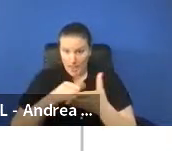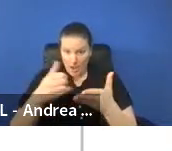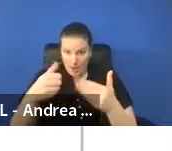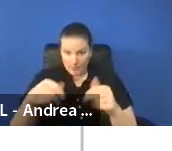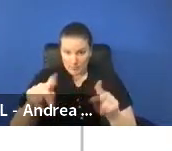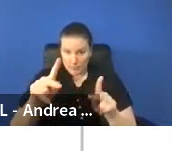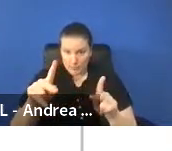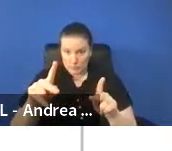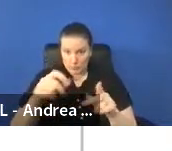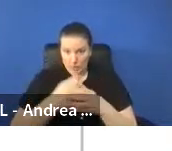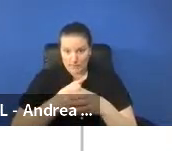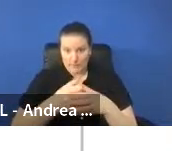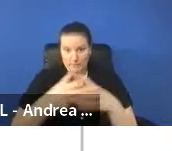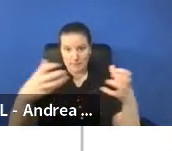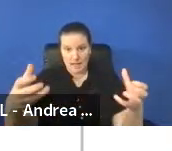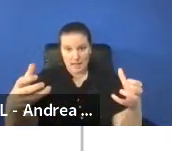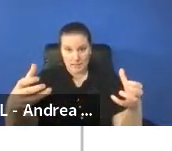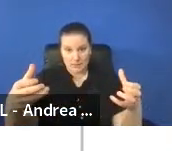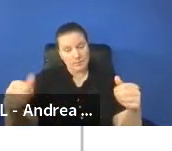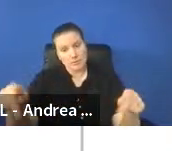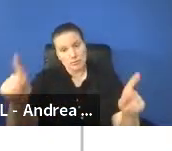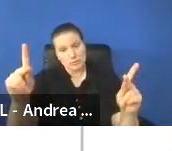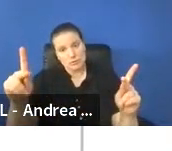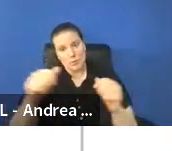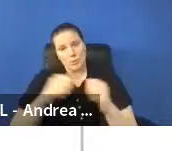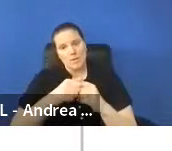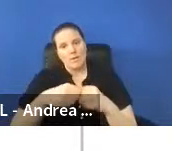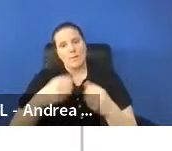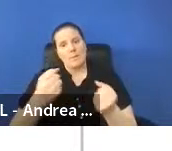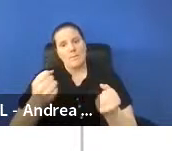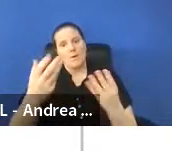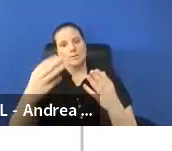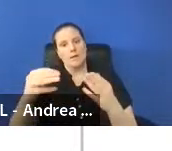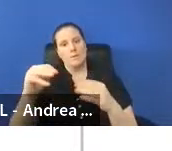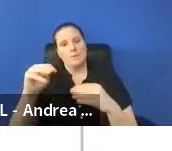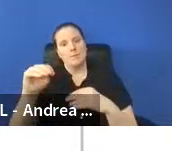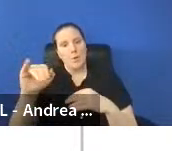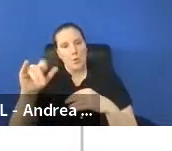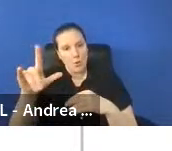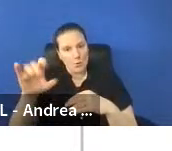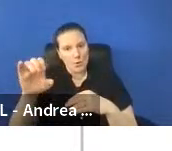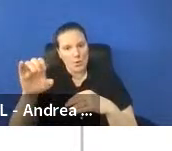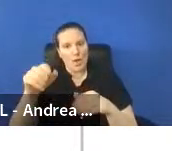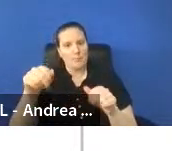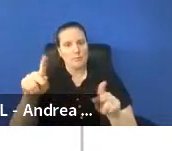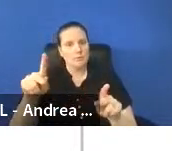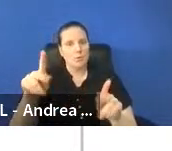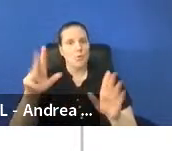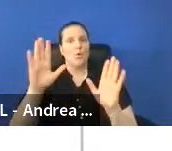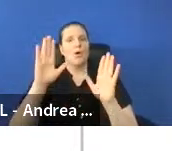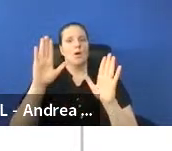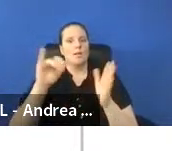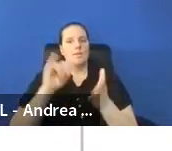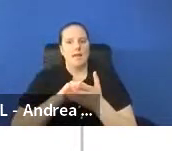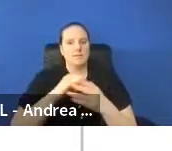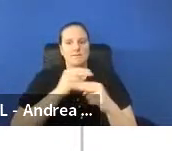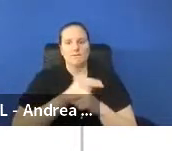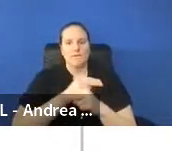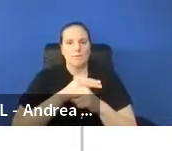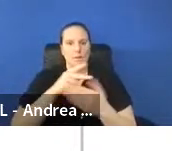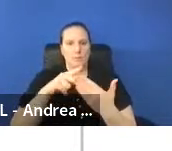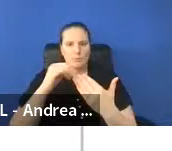opportunity to actually expand our opportunities around multimodal transit opportunities, or are we just looking at this as a freeway